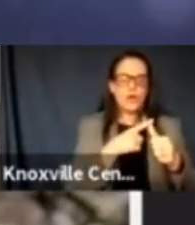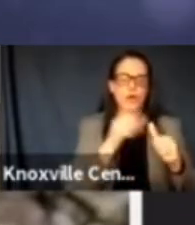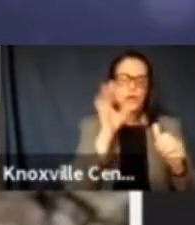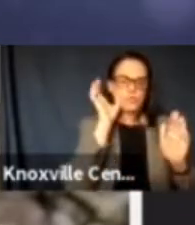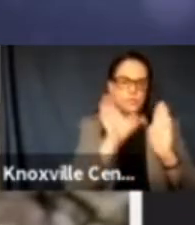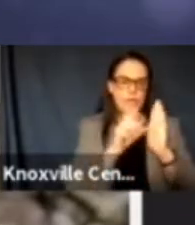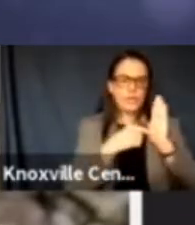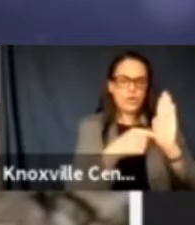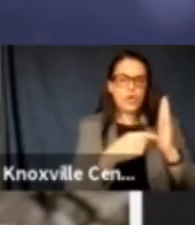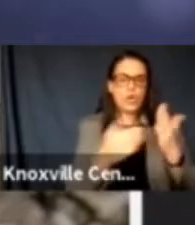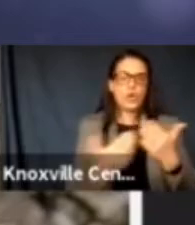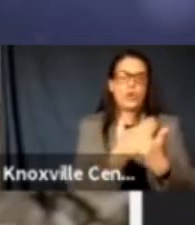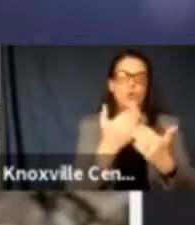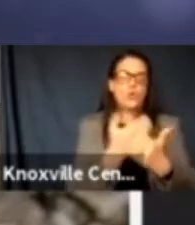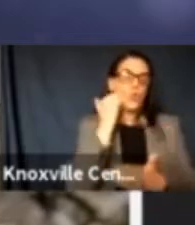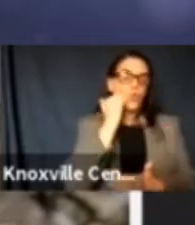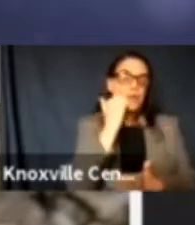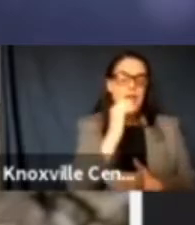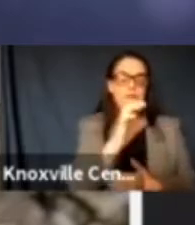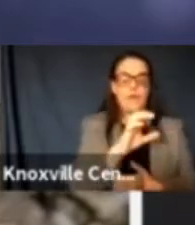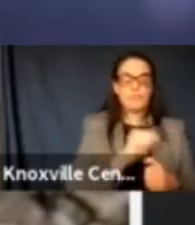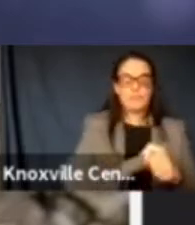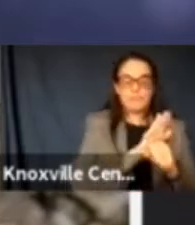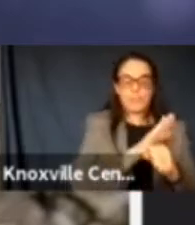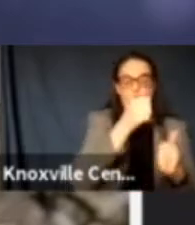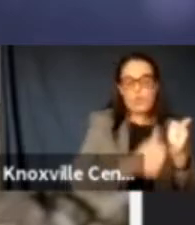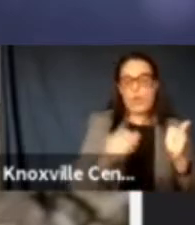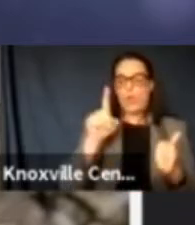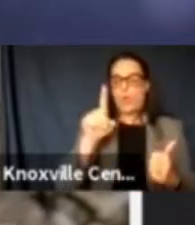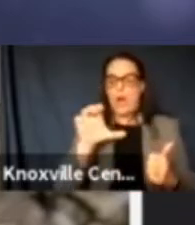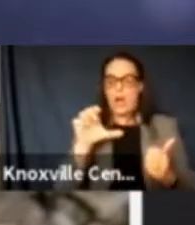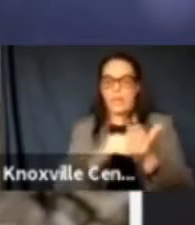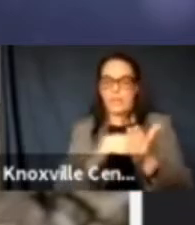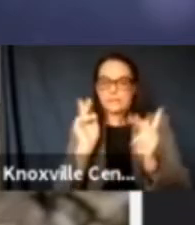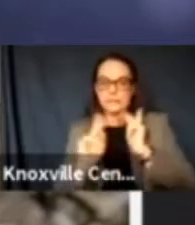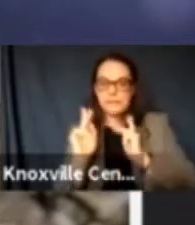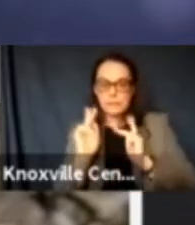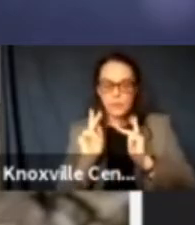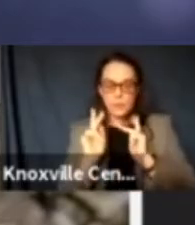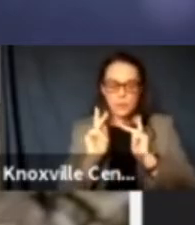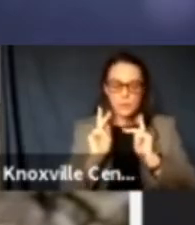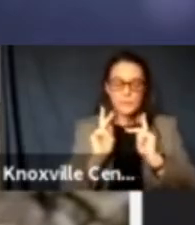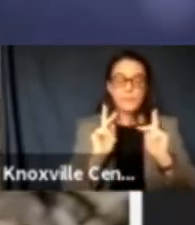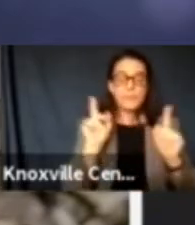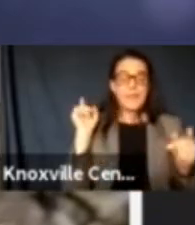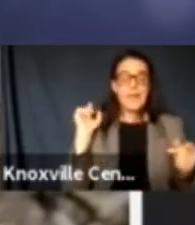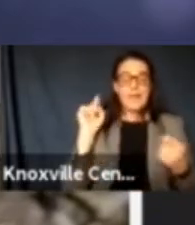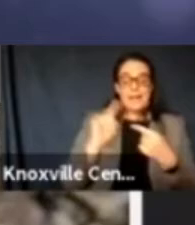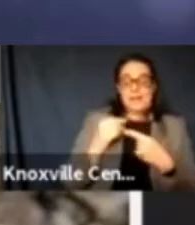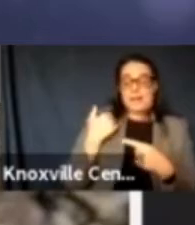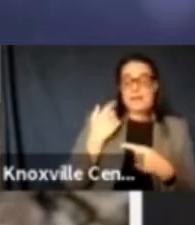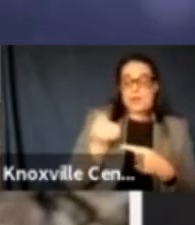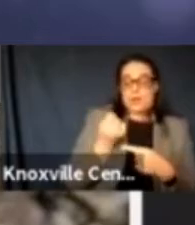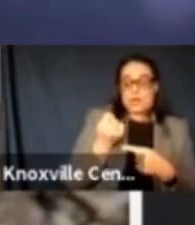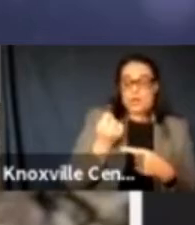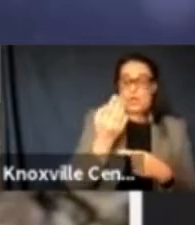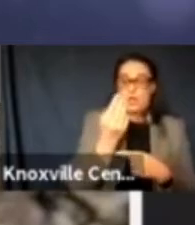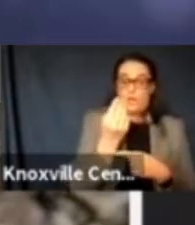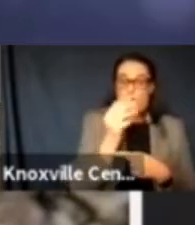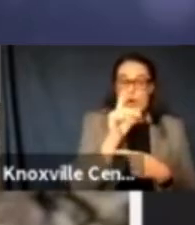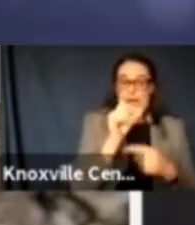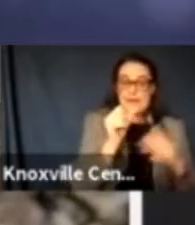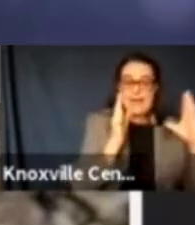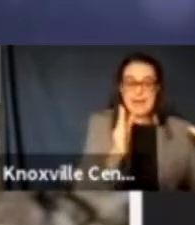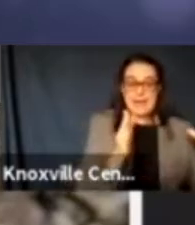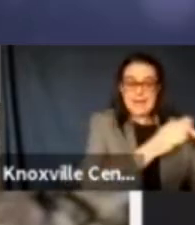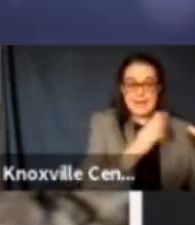chart, shows new daily COVID cases per 100,000 population. As of Tuesday, our 14-day trend line shows 83